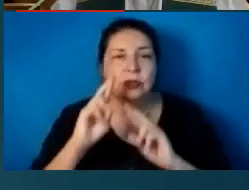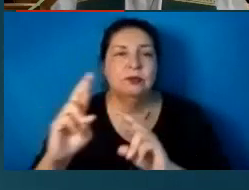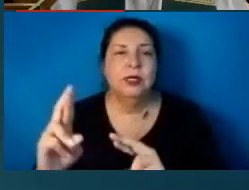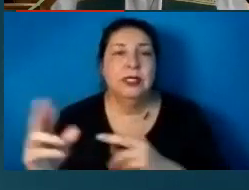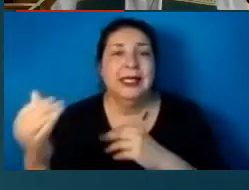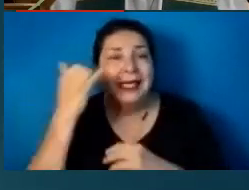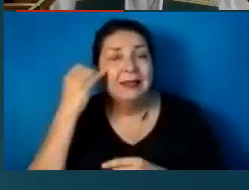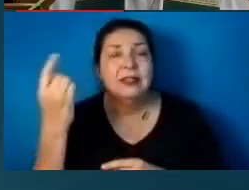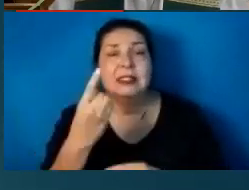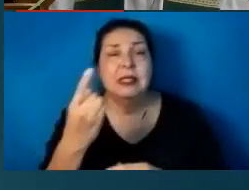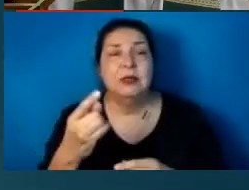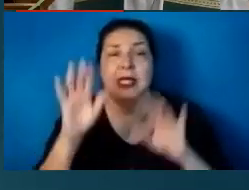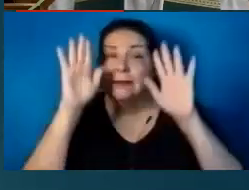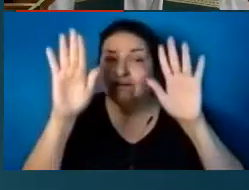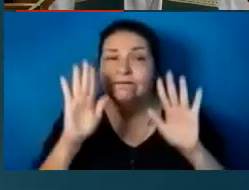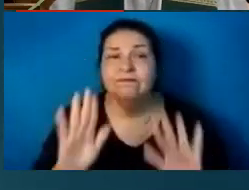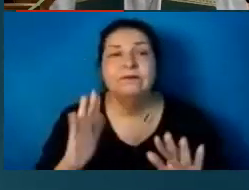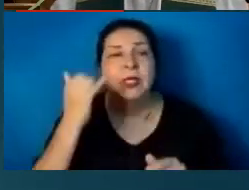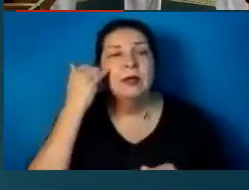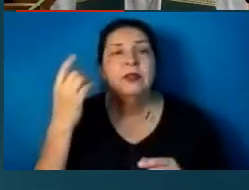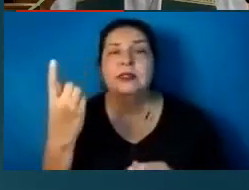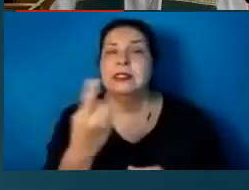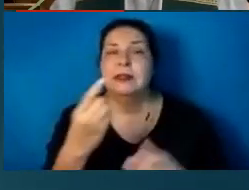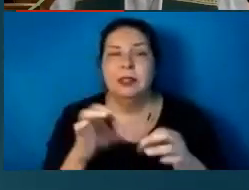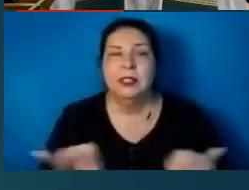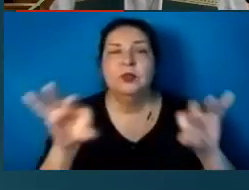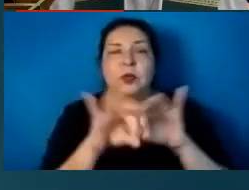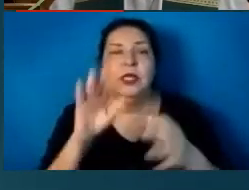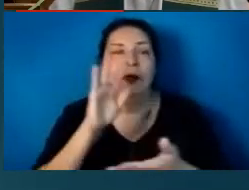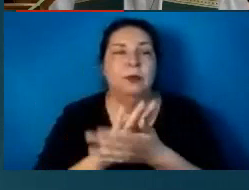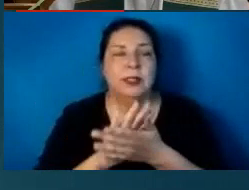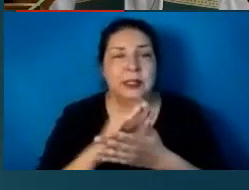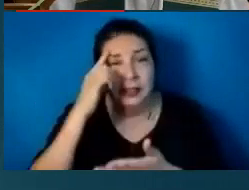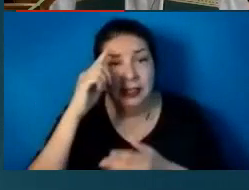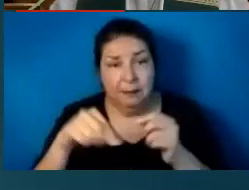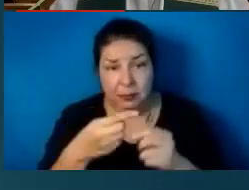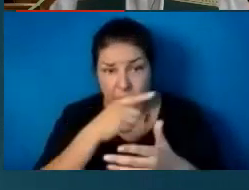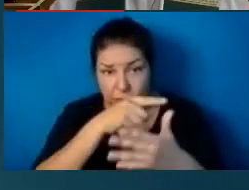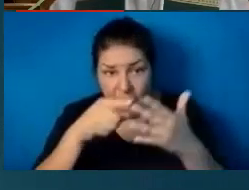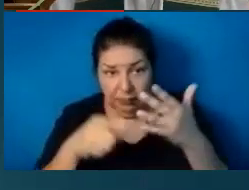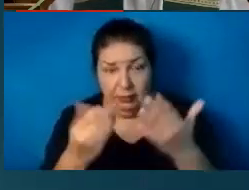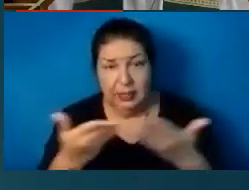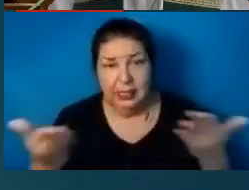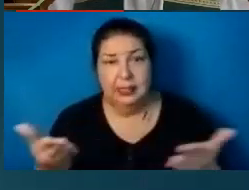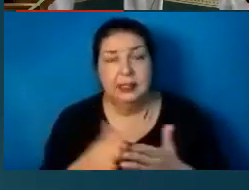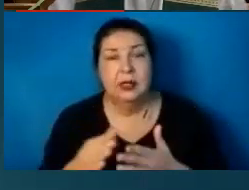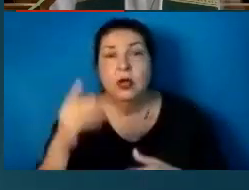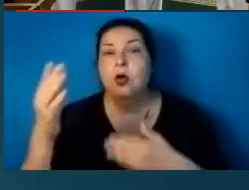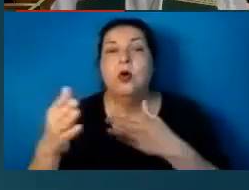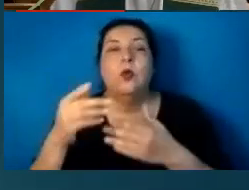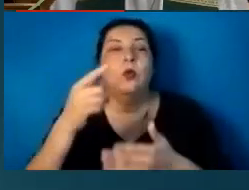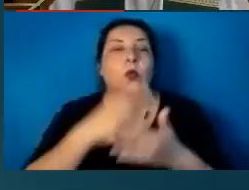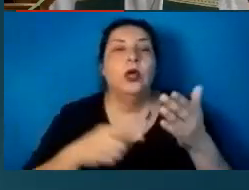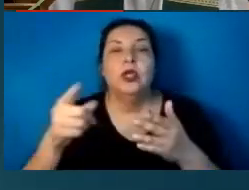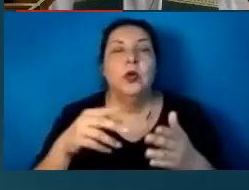of excellence, if there is anything worthy of praise, think about these things. What you have learned and